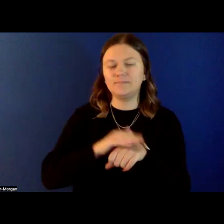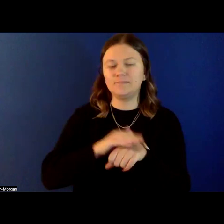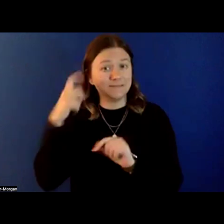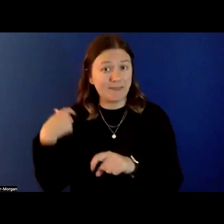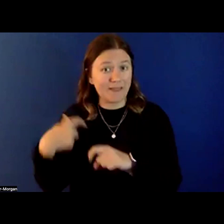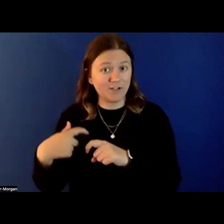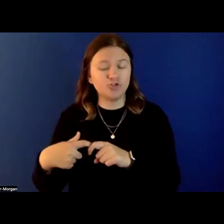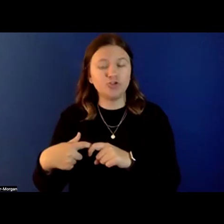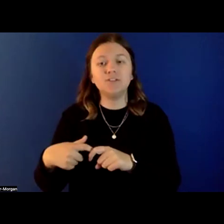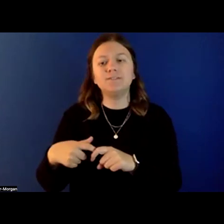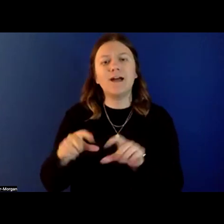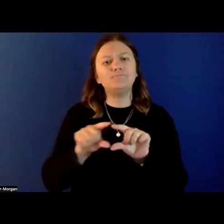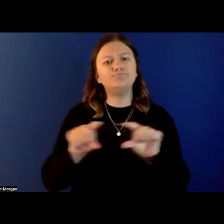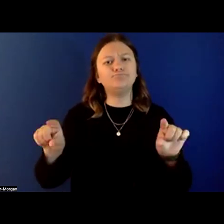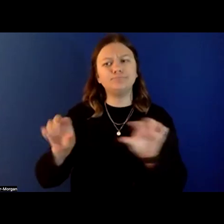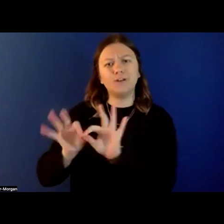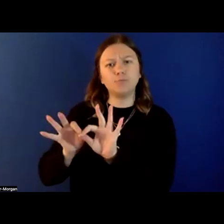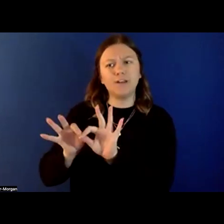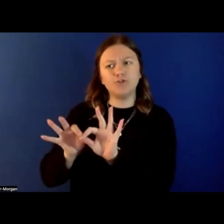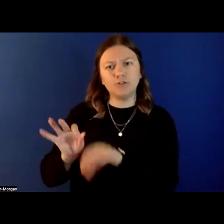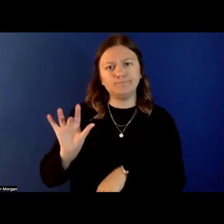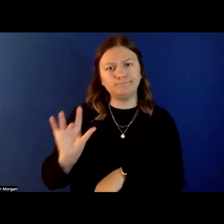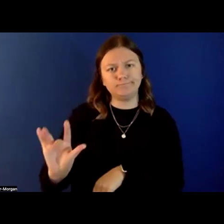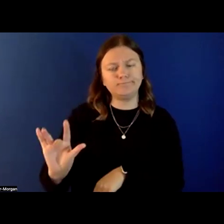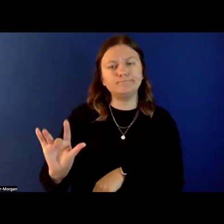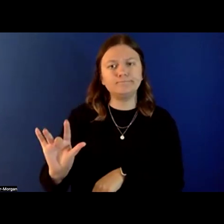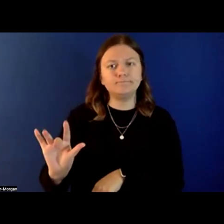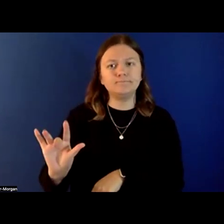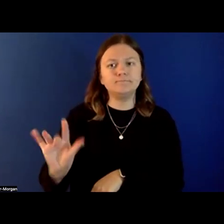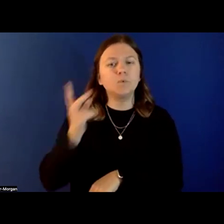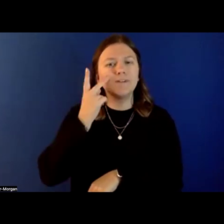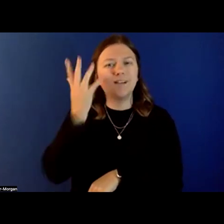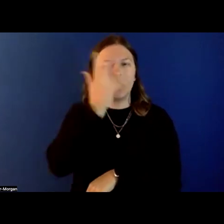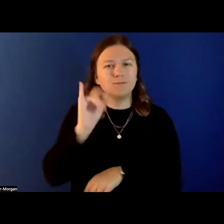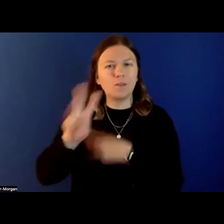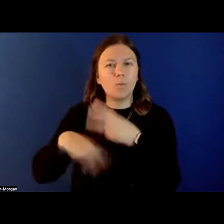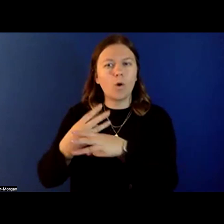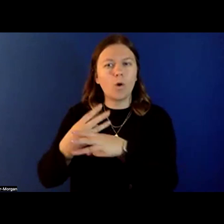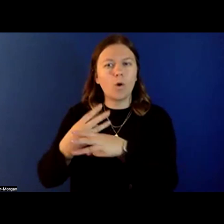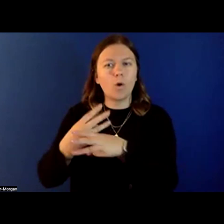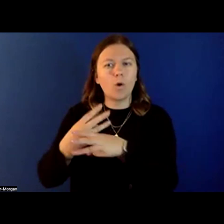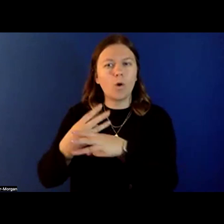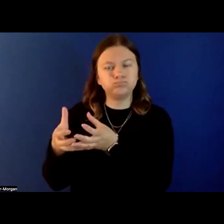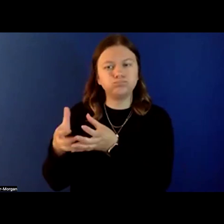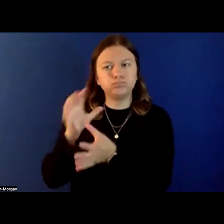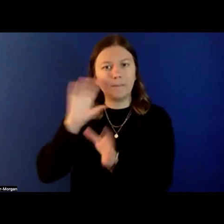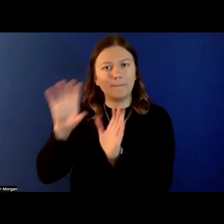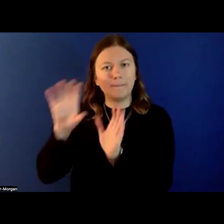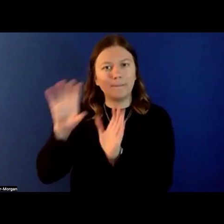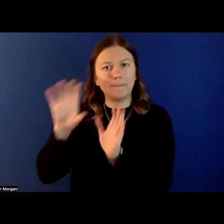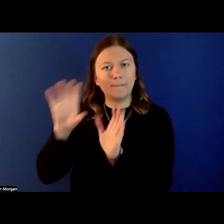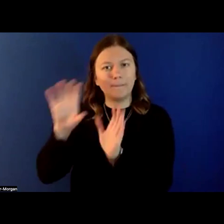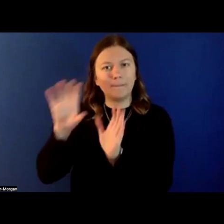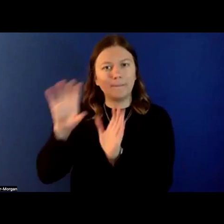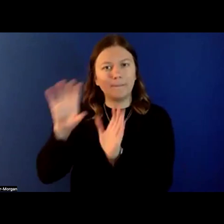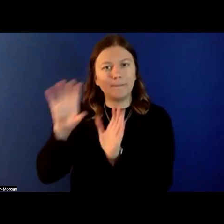hear the speaker in button at the bottom right corner of your Zoom screen, you'll see a globe icon that will appear right after these